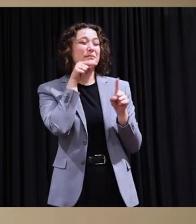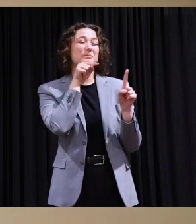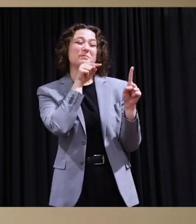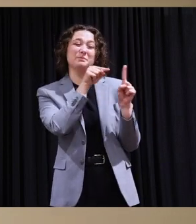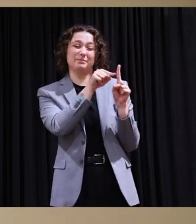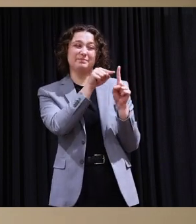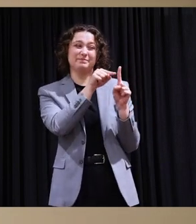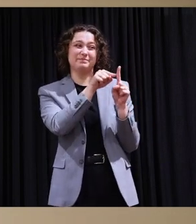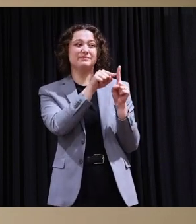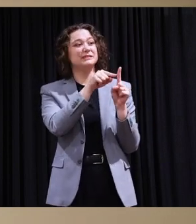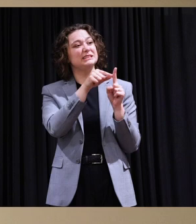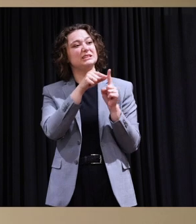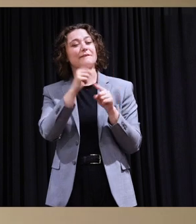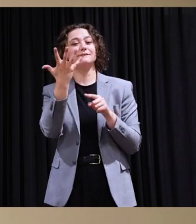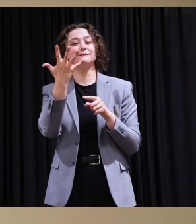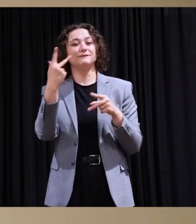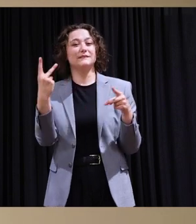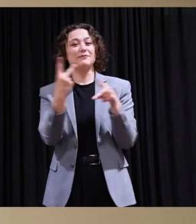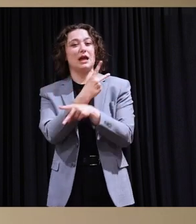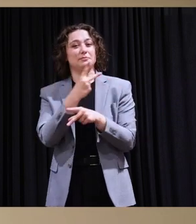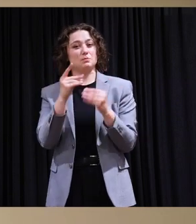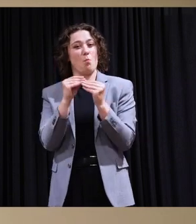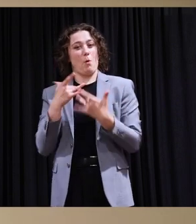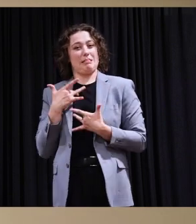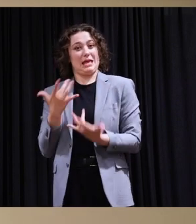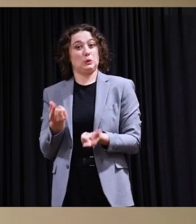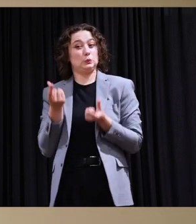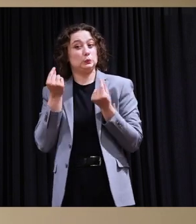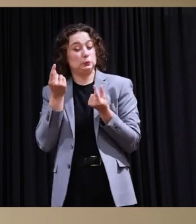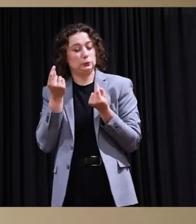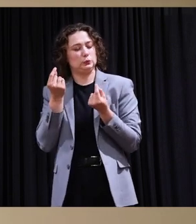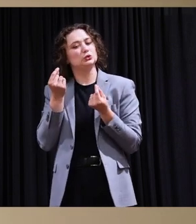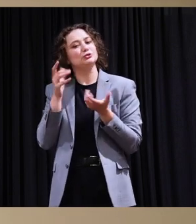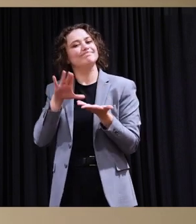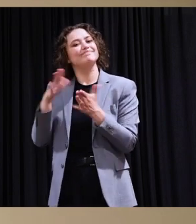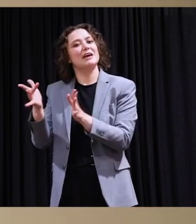conditions. They are hospitalized, you know, in the ER